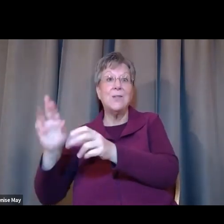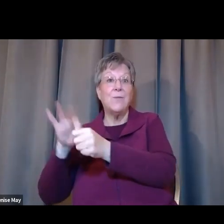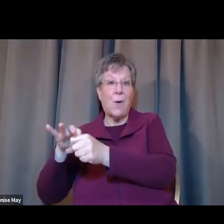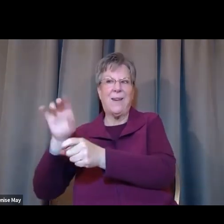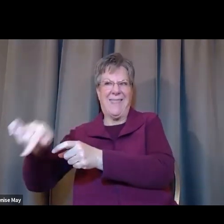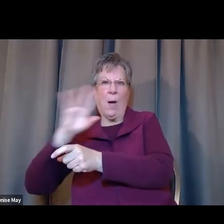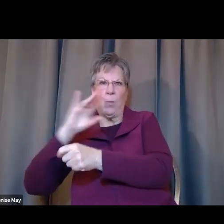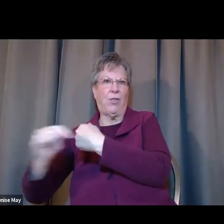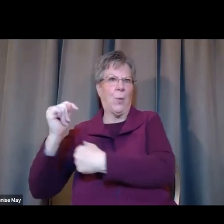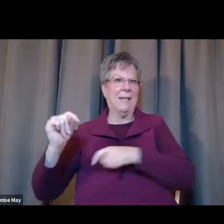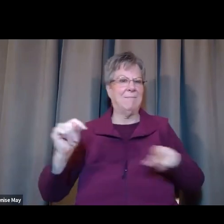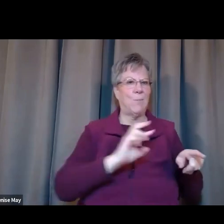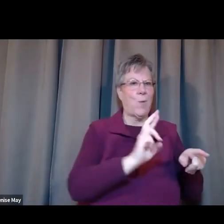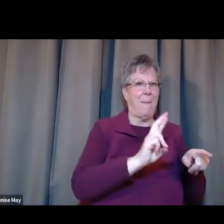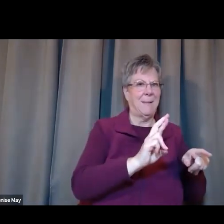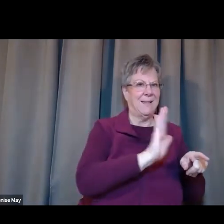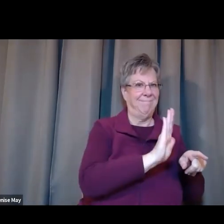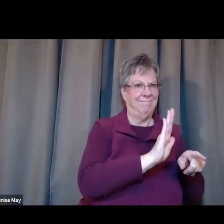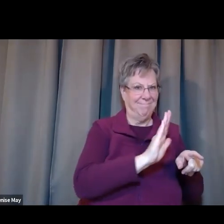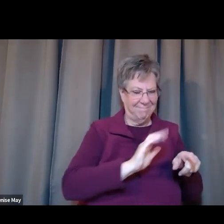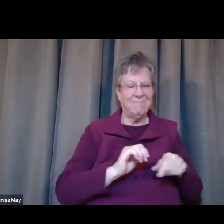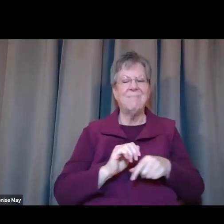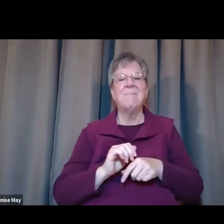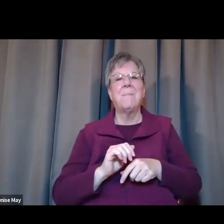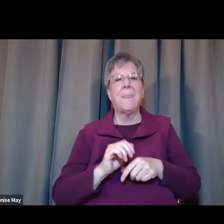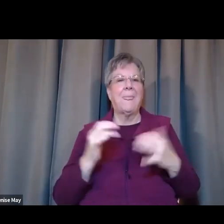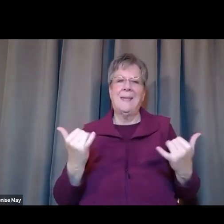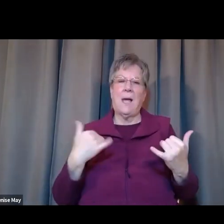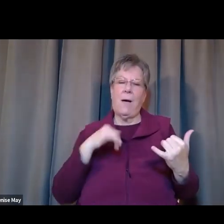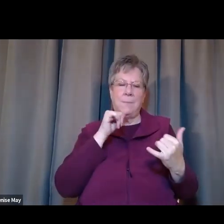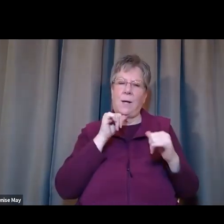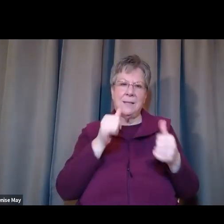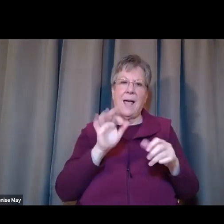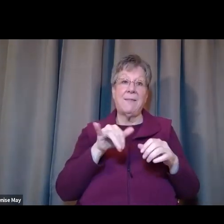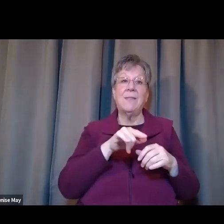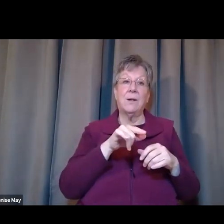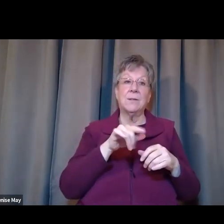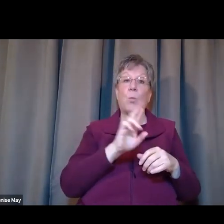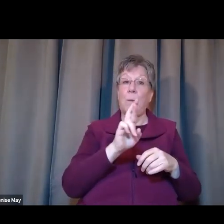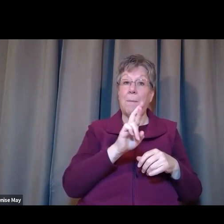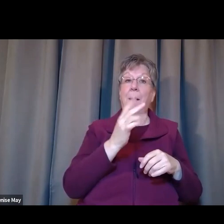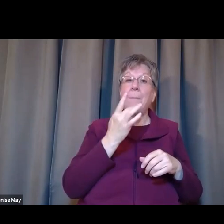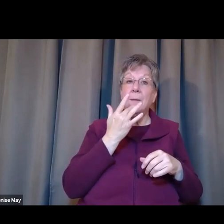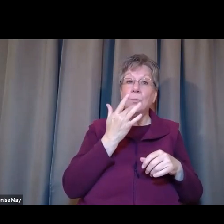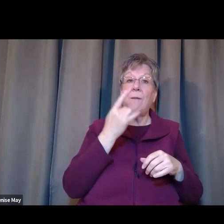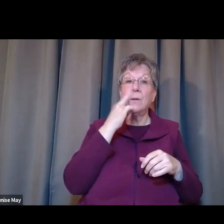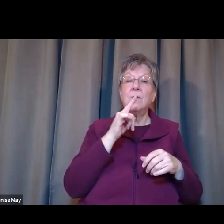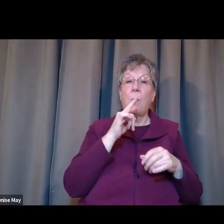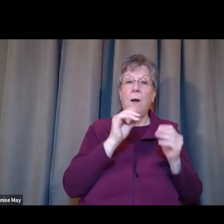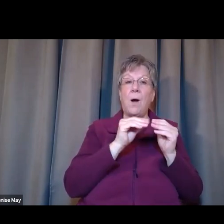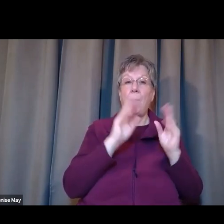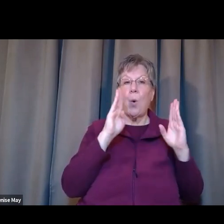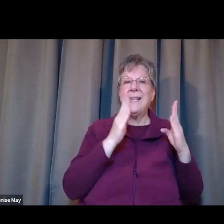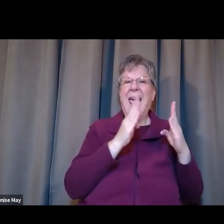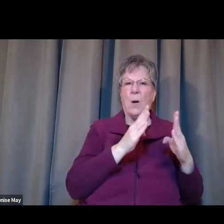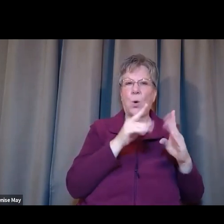Republican policy positions. All right. So now I'm not denying that there's a Republican preference for a narrower reading